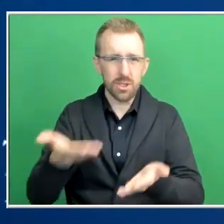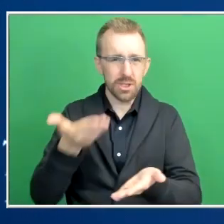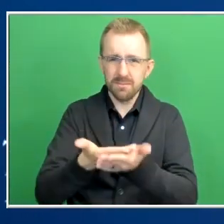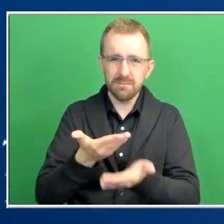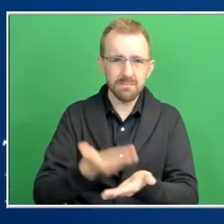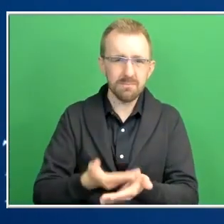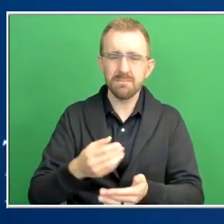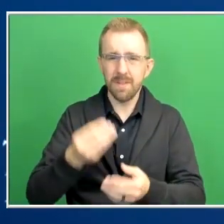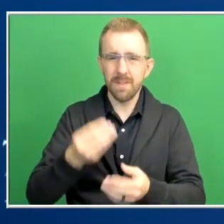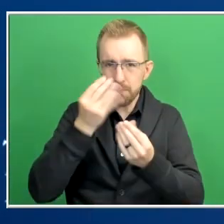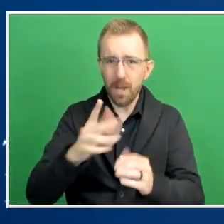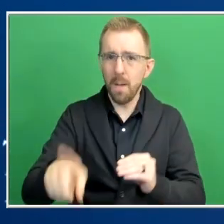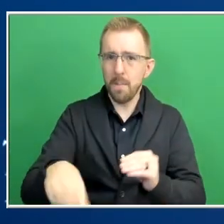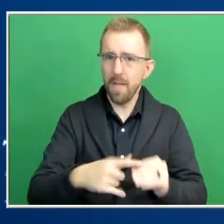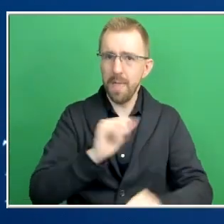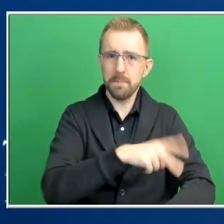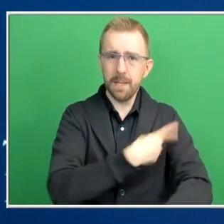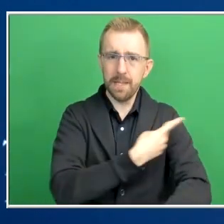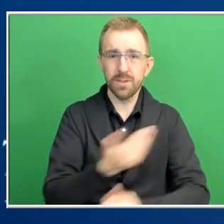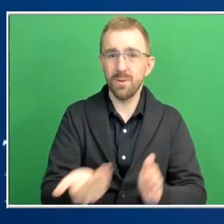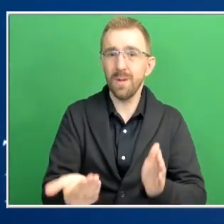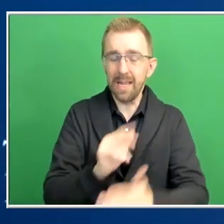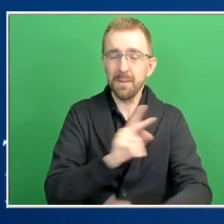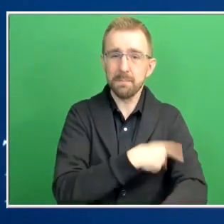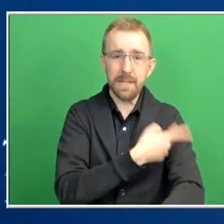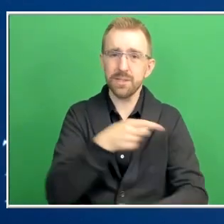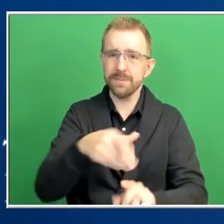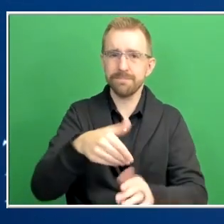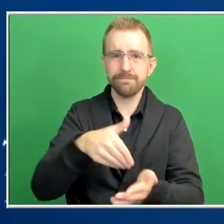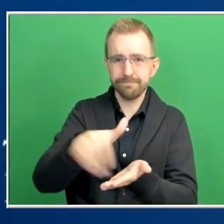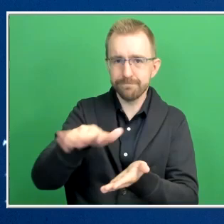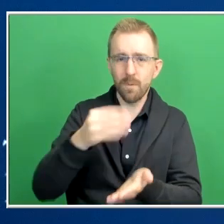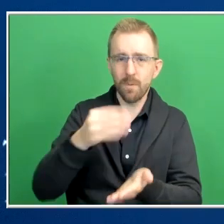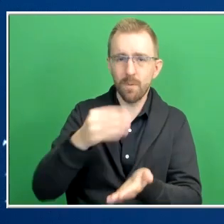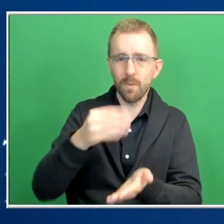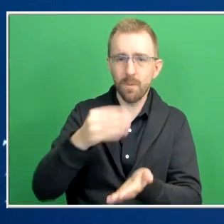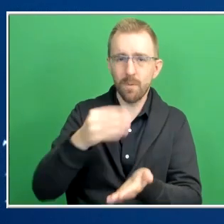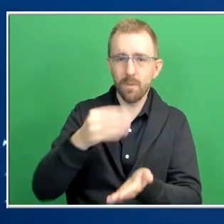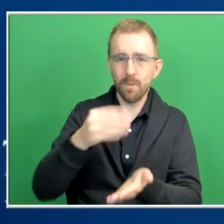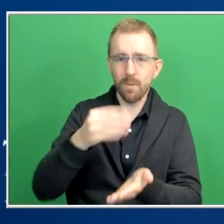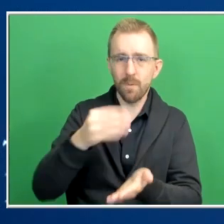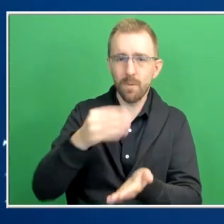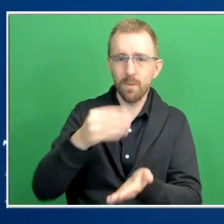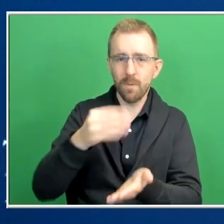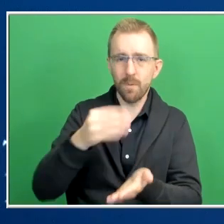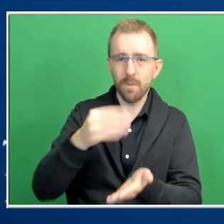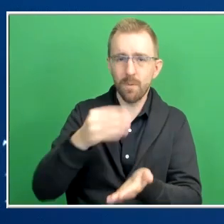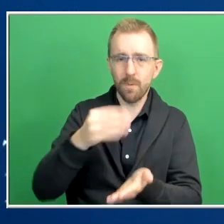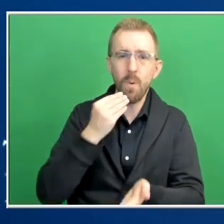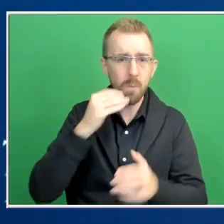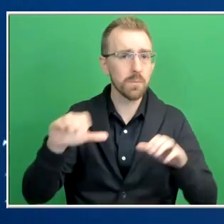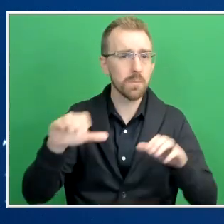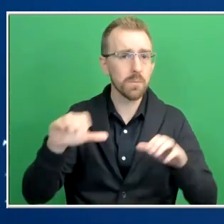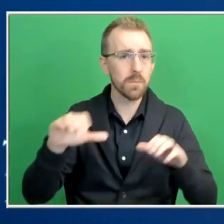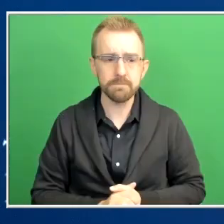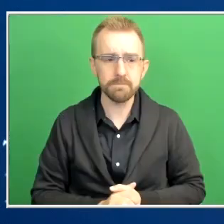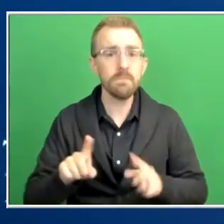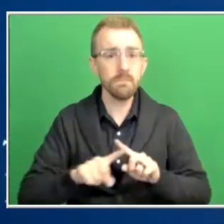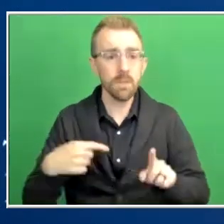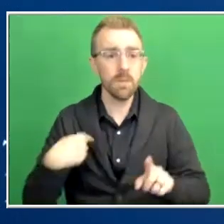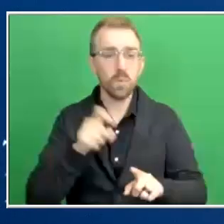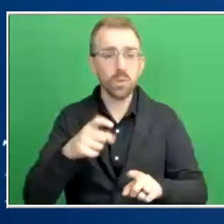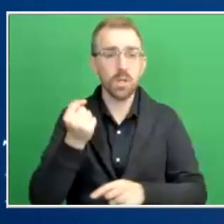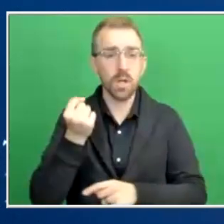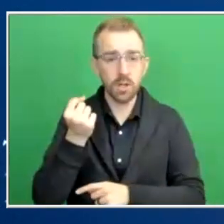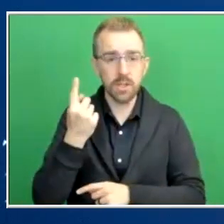this patient. Again, the patient was ultimately sent home and was doing well, but we should understand what we don't know and that hasn't